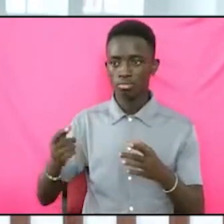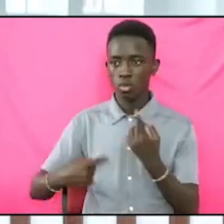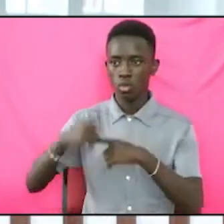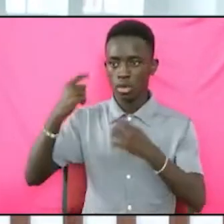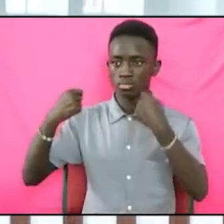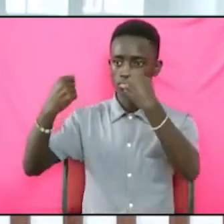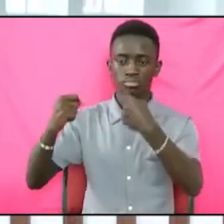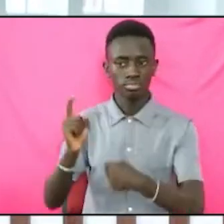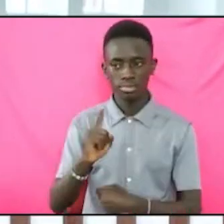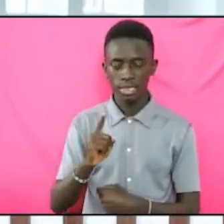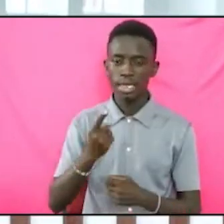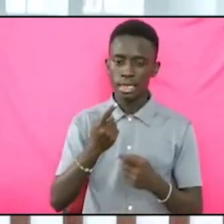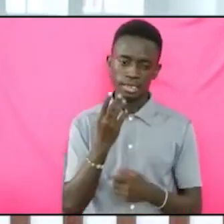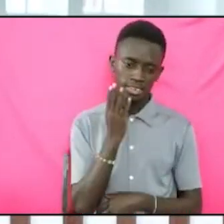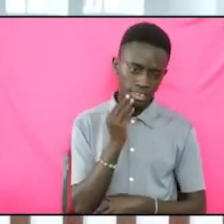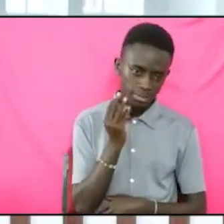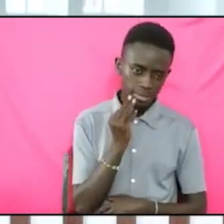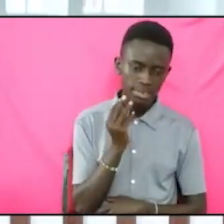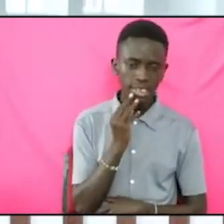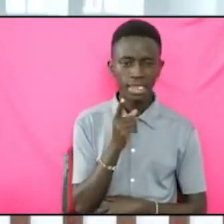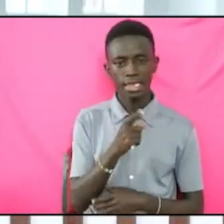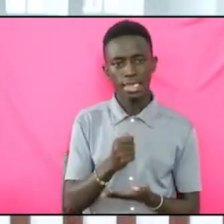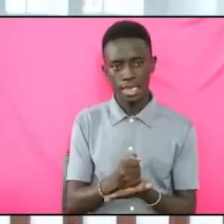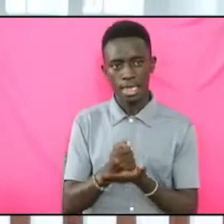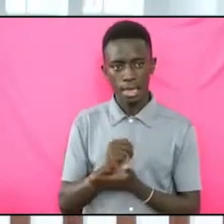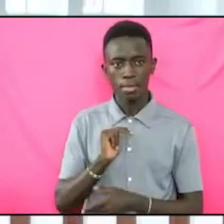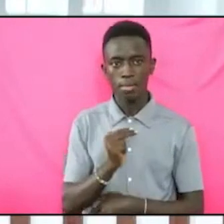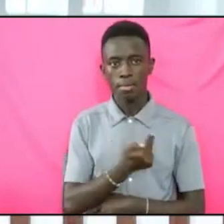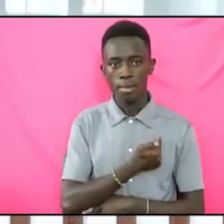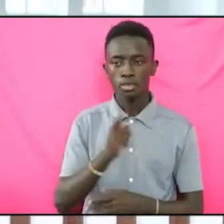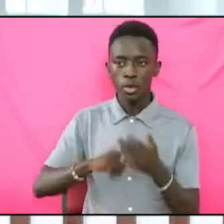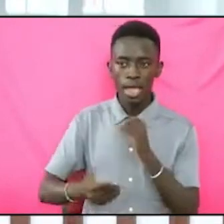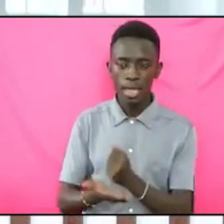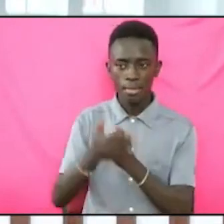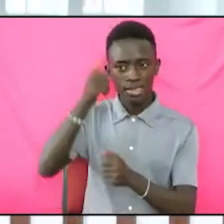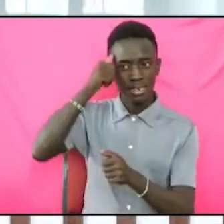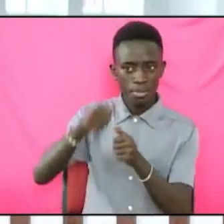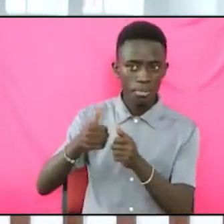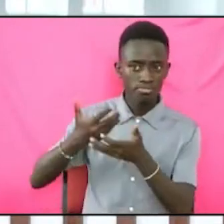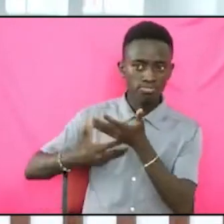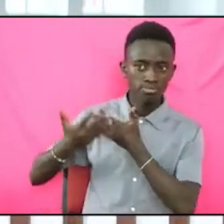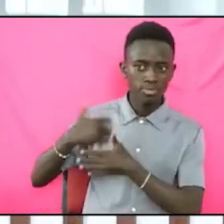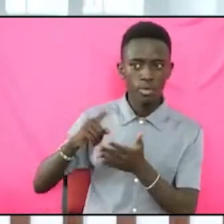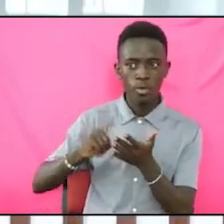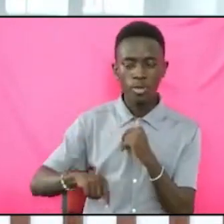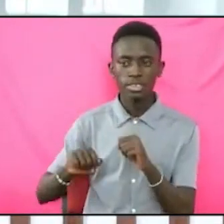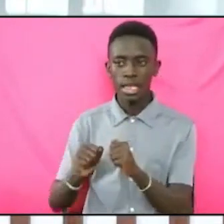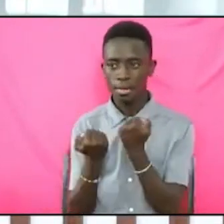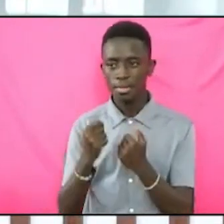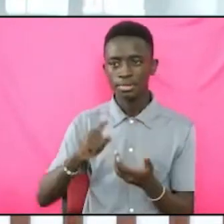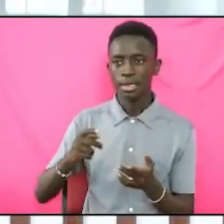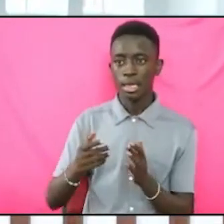us reflect. So the experiences that God takes us through in life are just helping us to reflect on